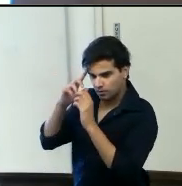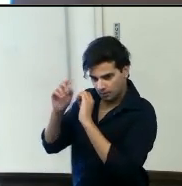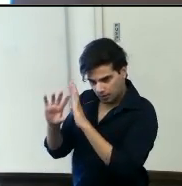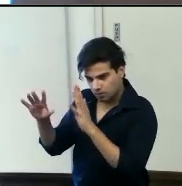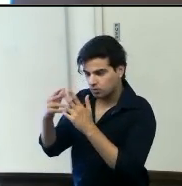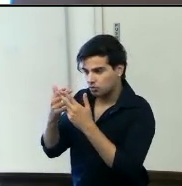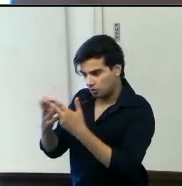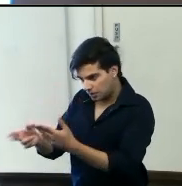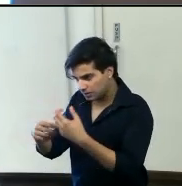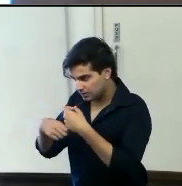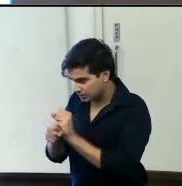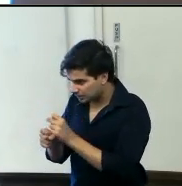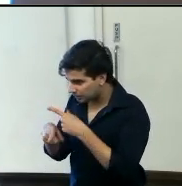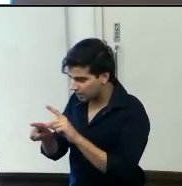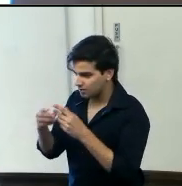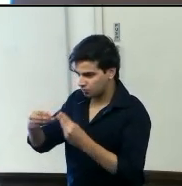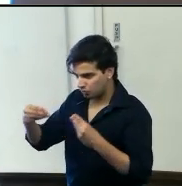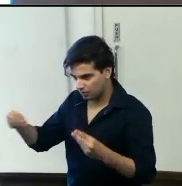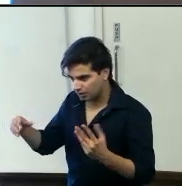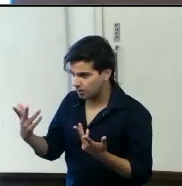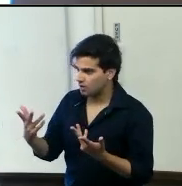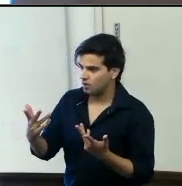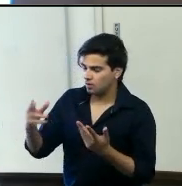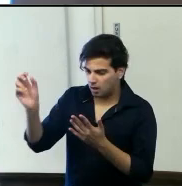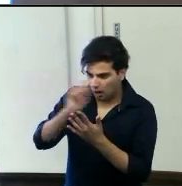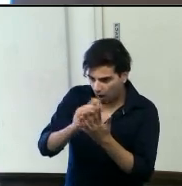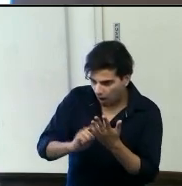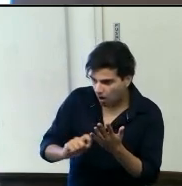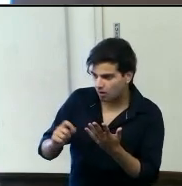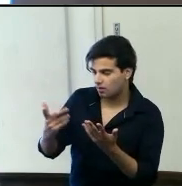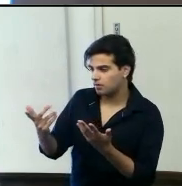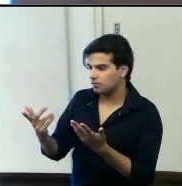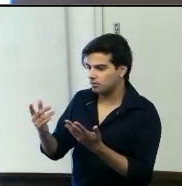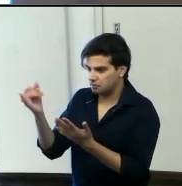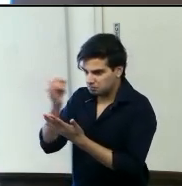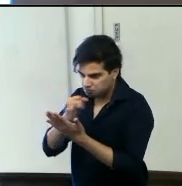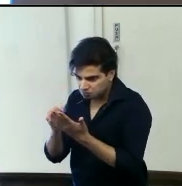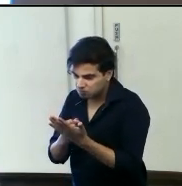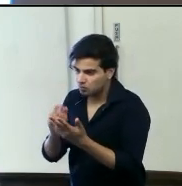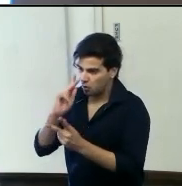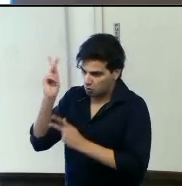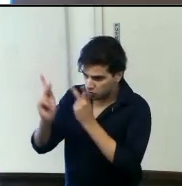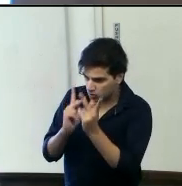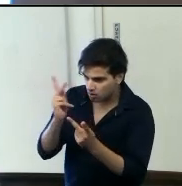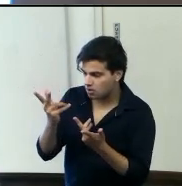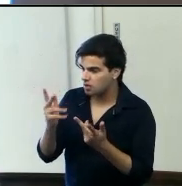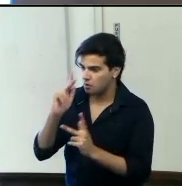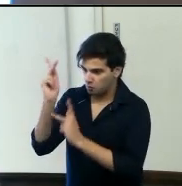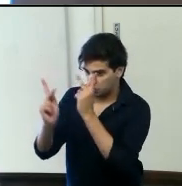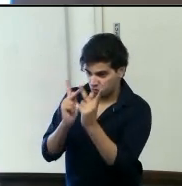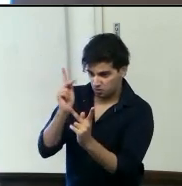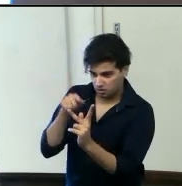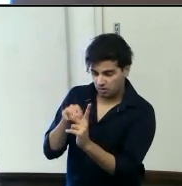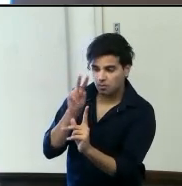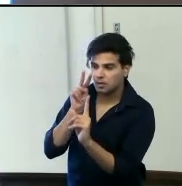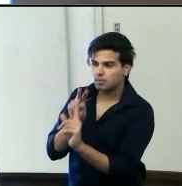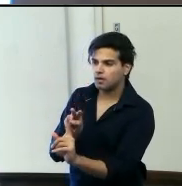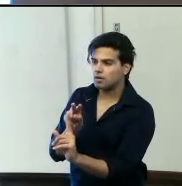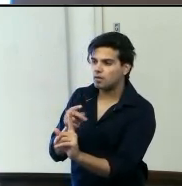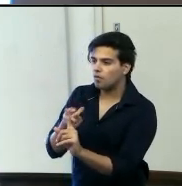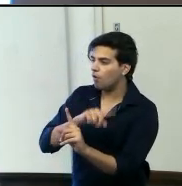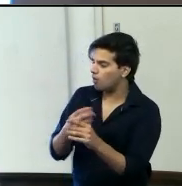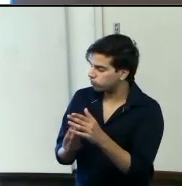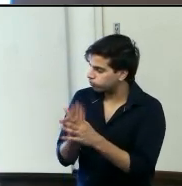making through material and form, and as visuals, these visual narratives, where do they come